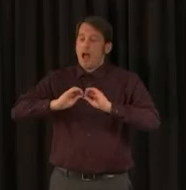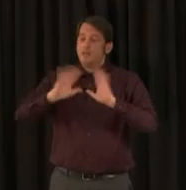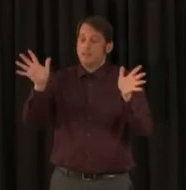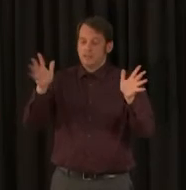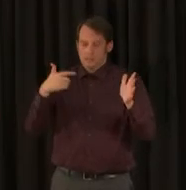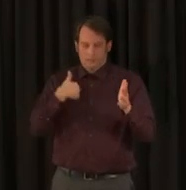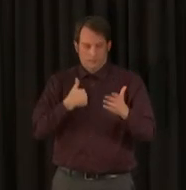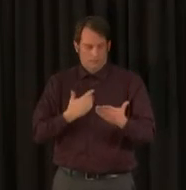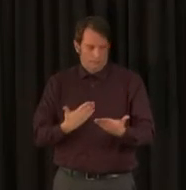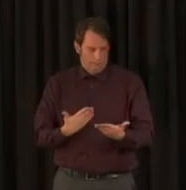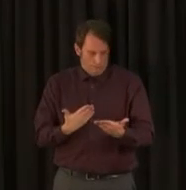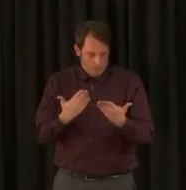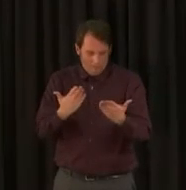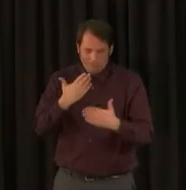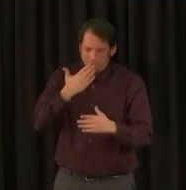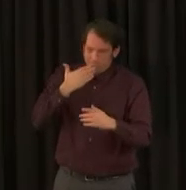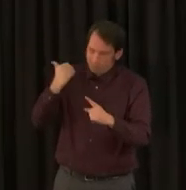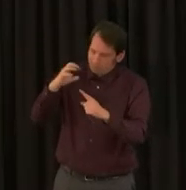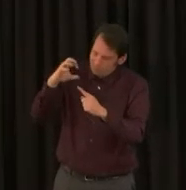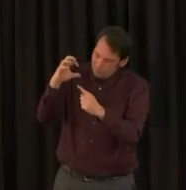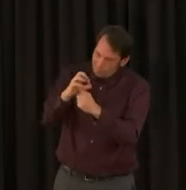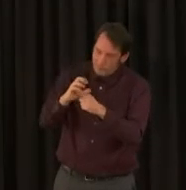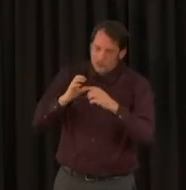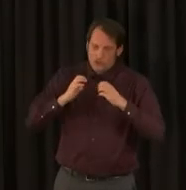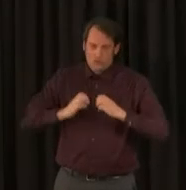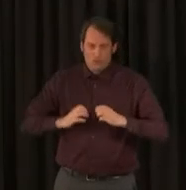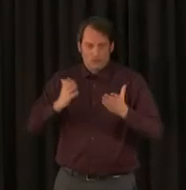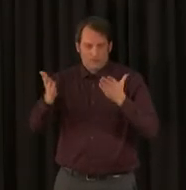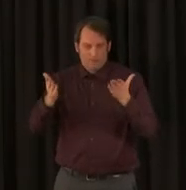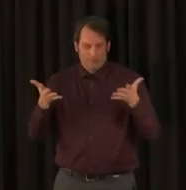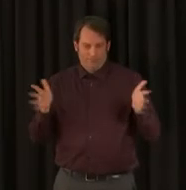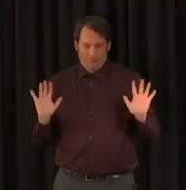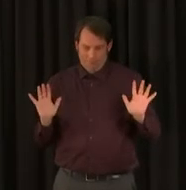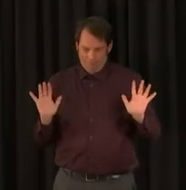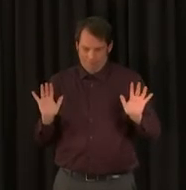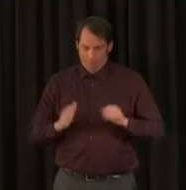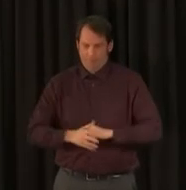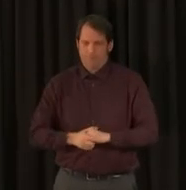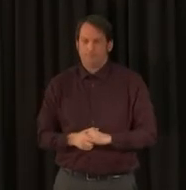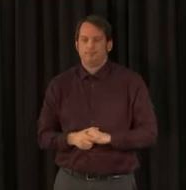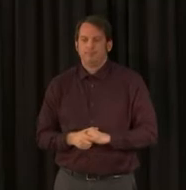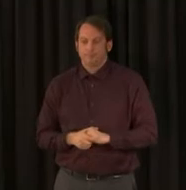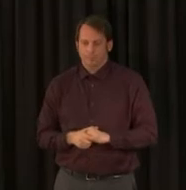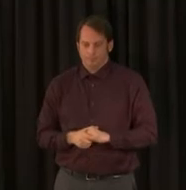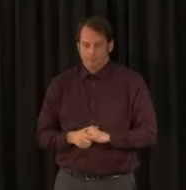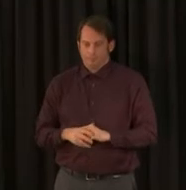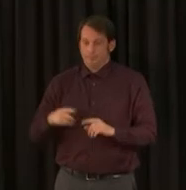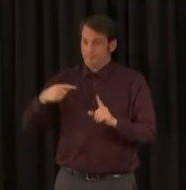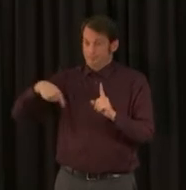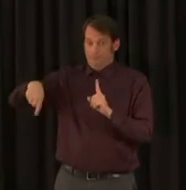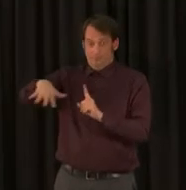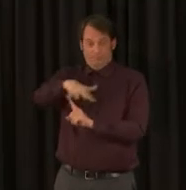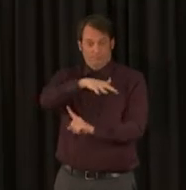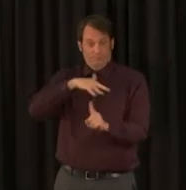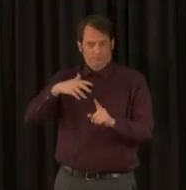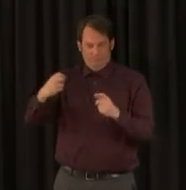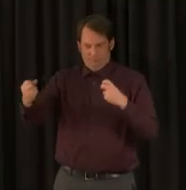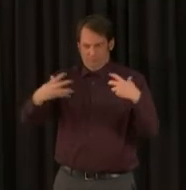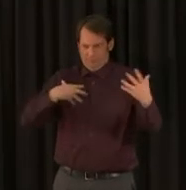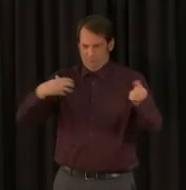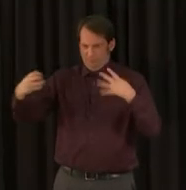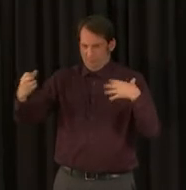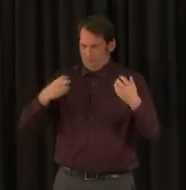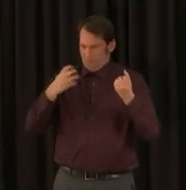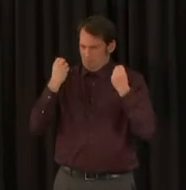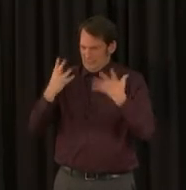customer service that we can. But in the first round, for example, we had applicants who found out through